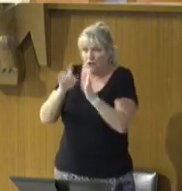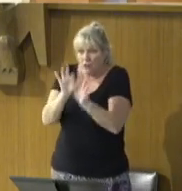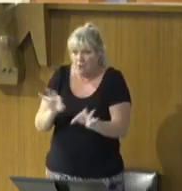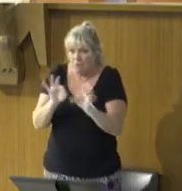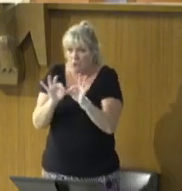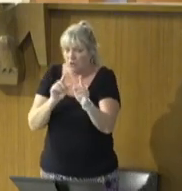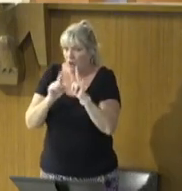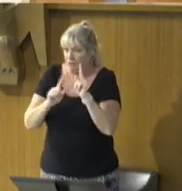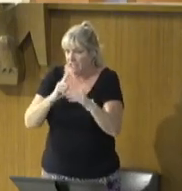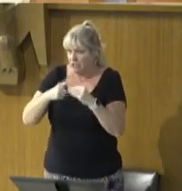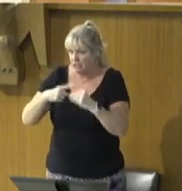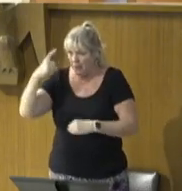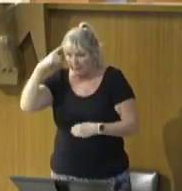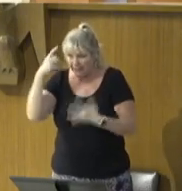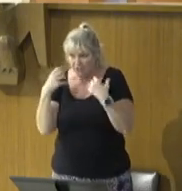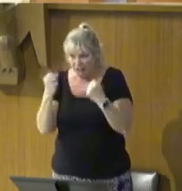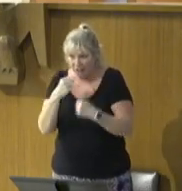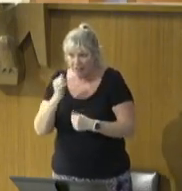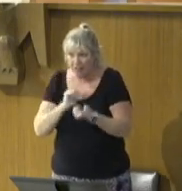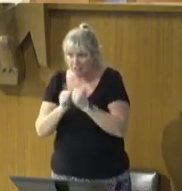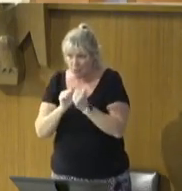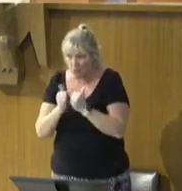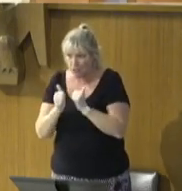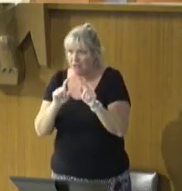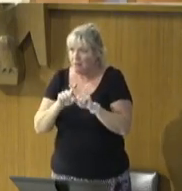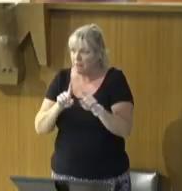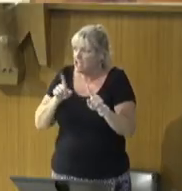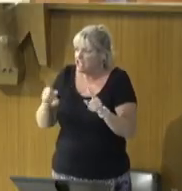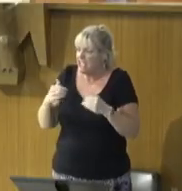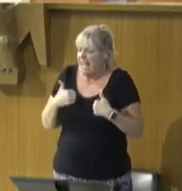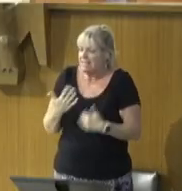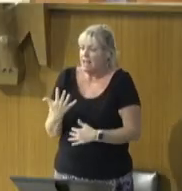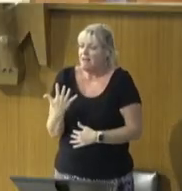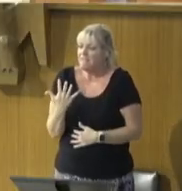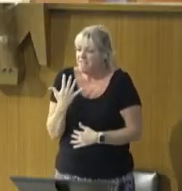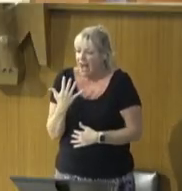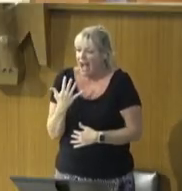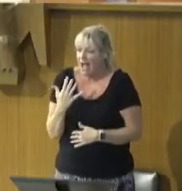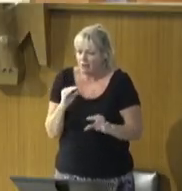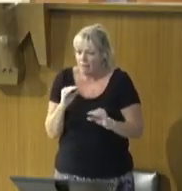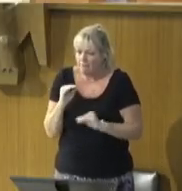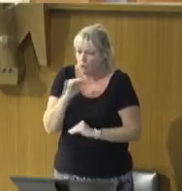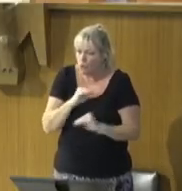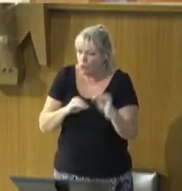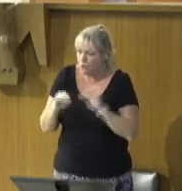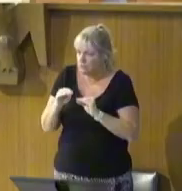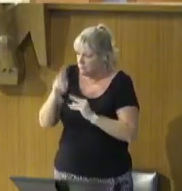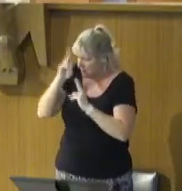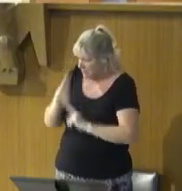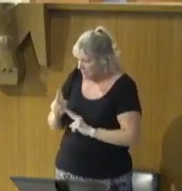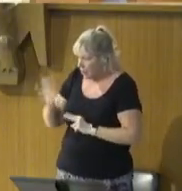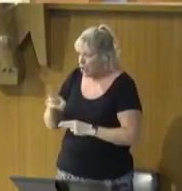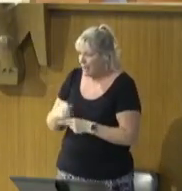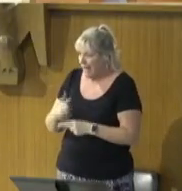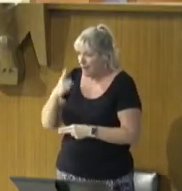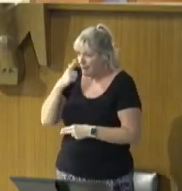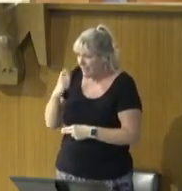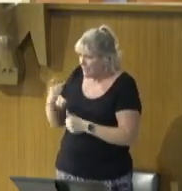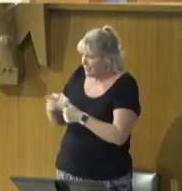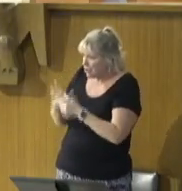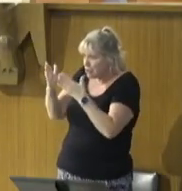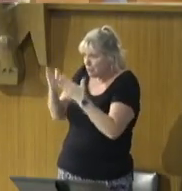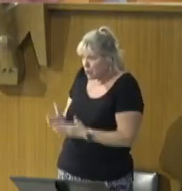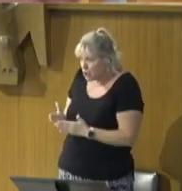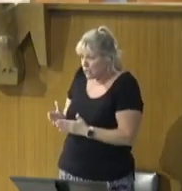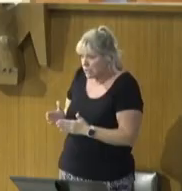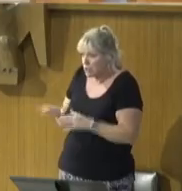mental health and sports, but she has five moves named after her because she was the first person to ever do them.